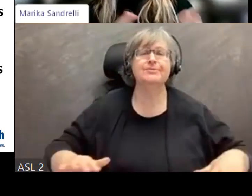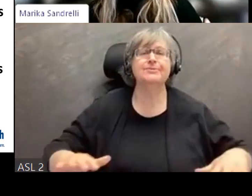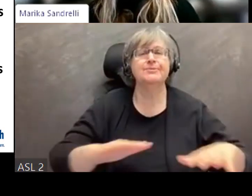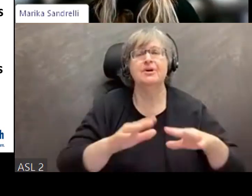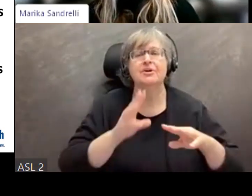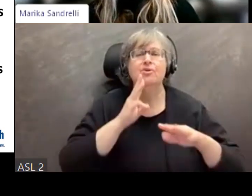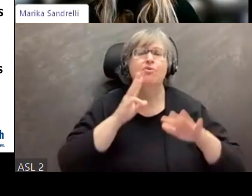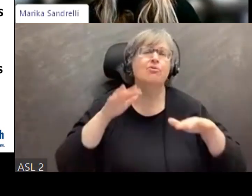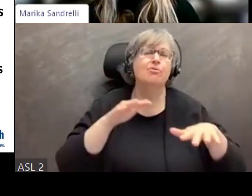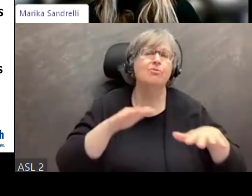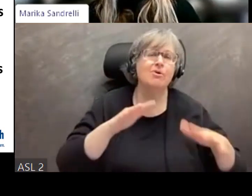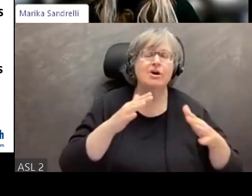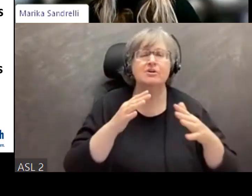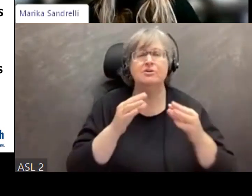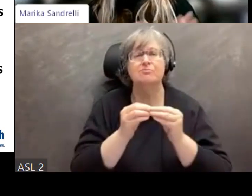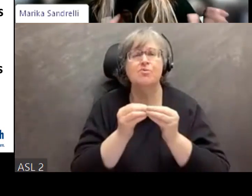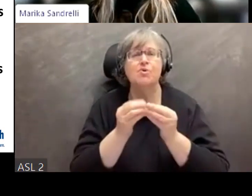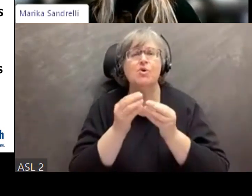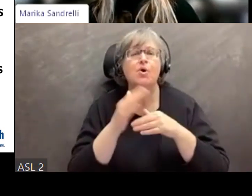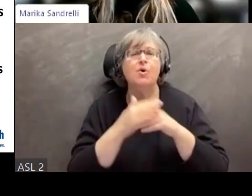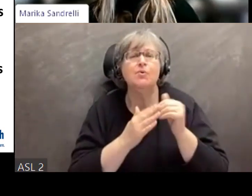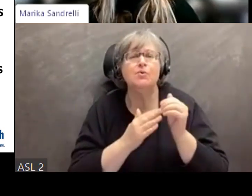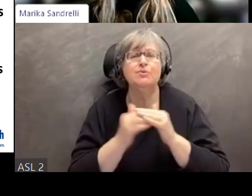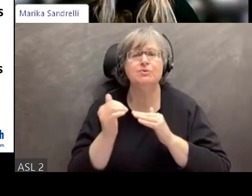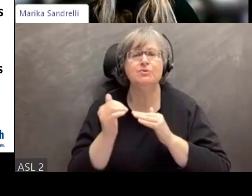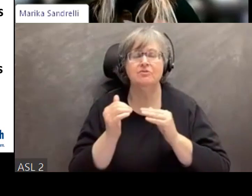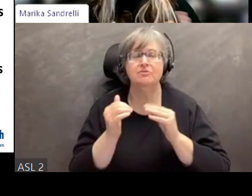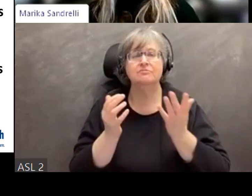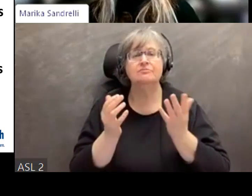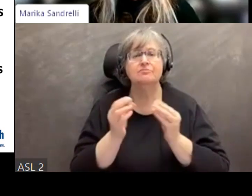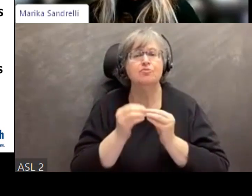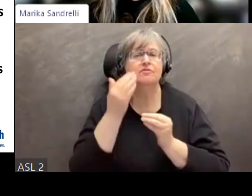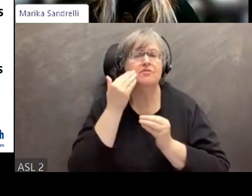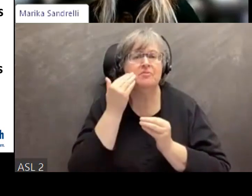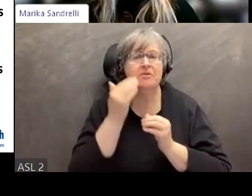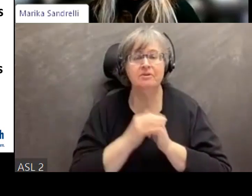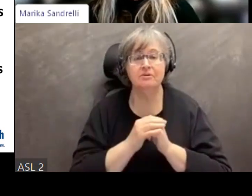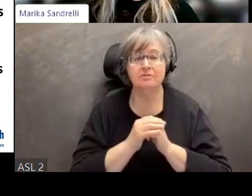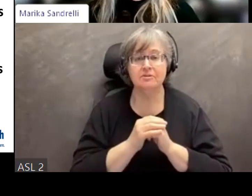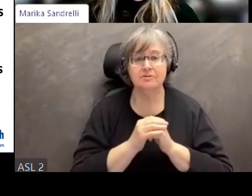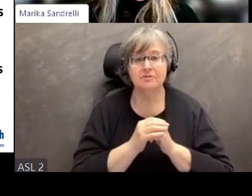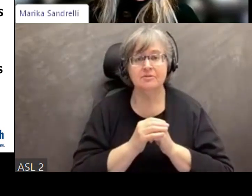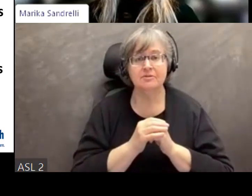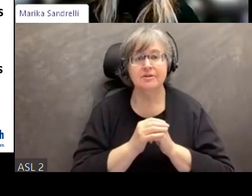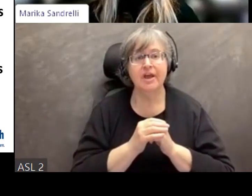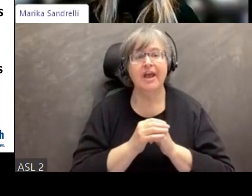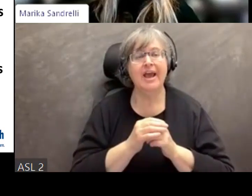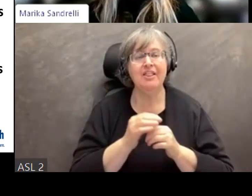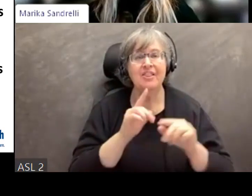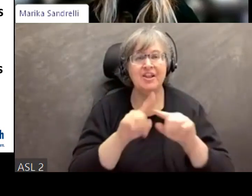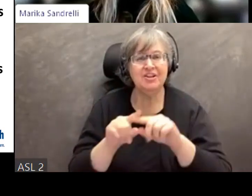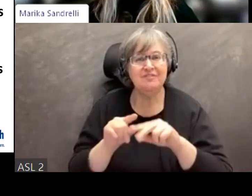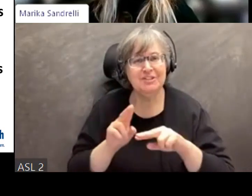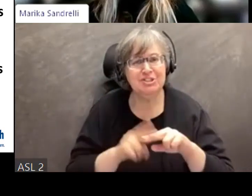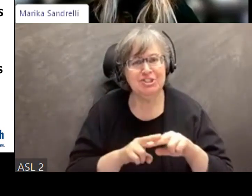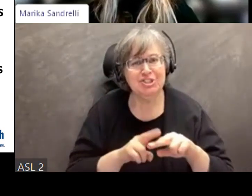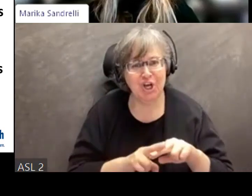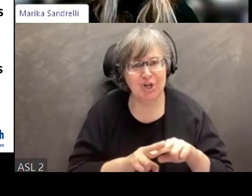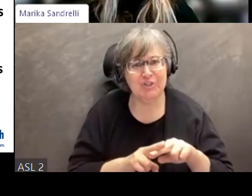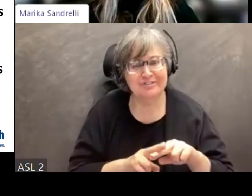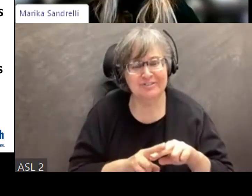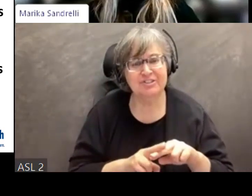that you're exposed to every day was more familiar, more comforting. And also the choice of chairs.